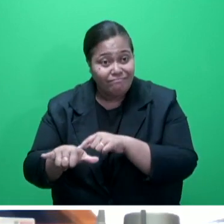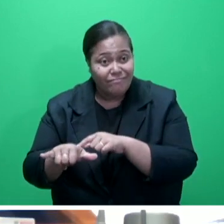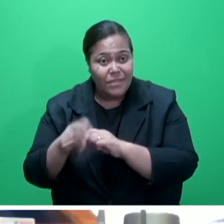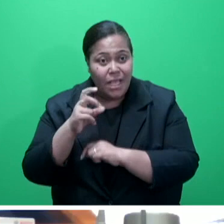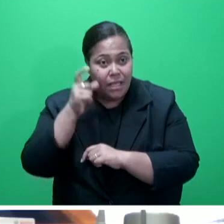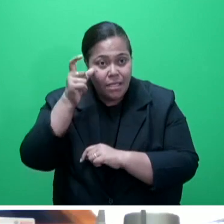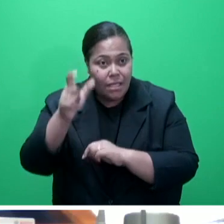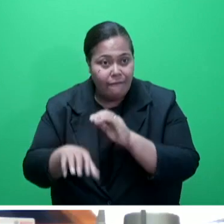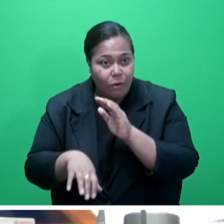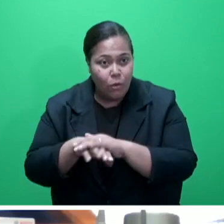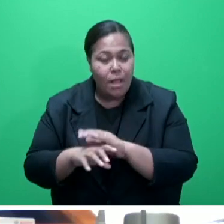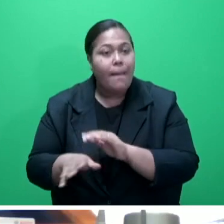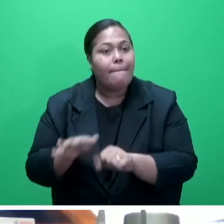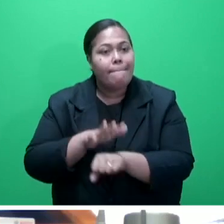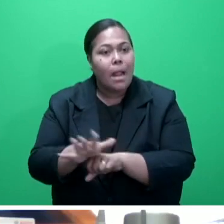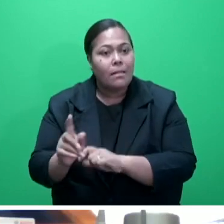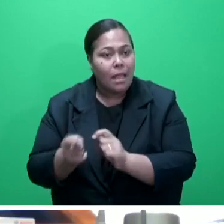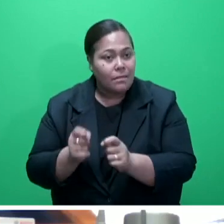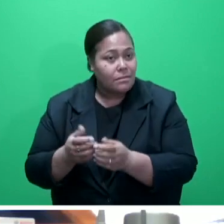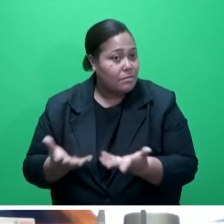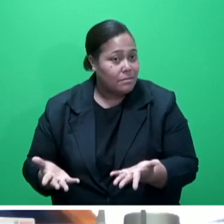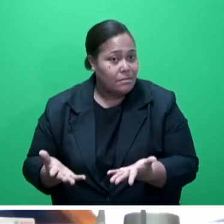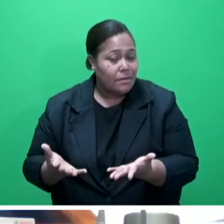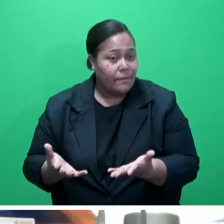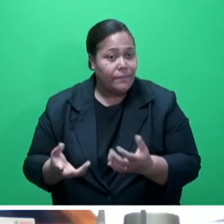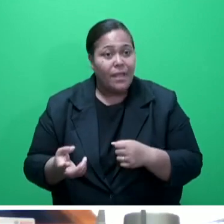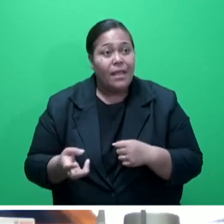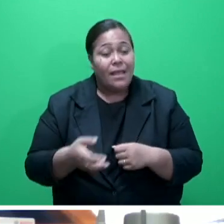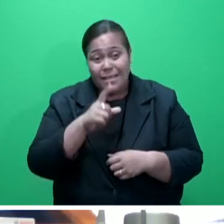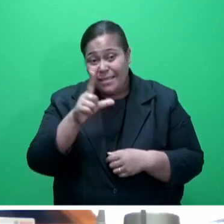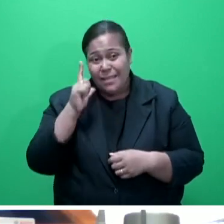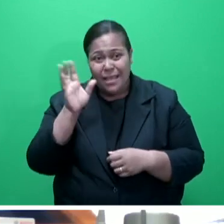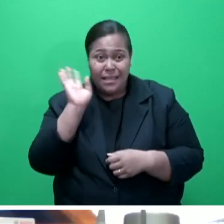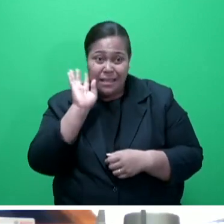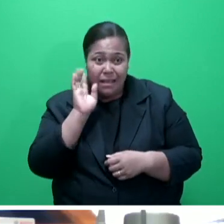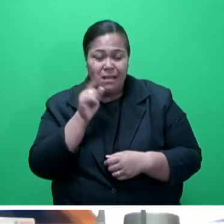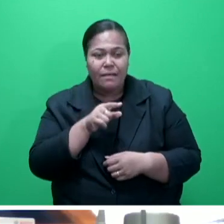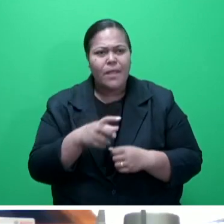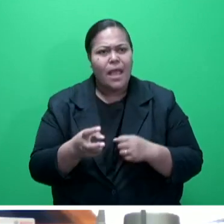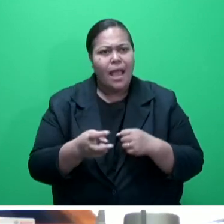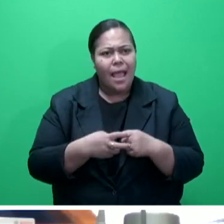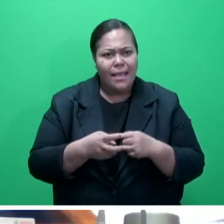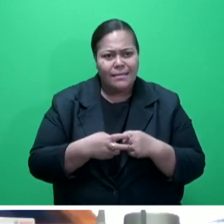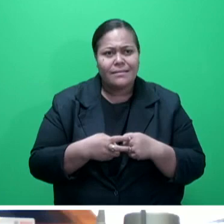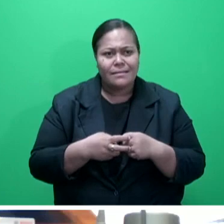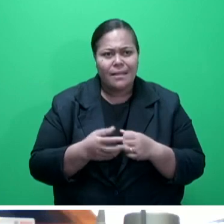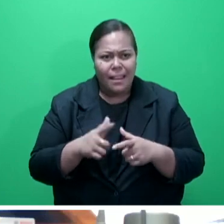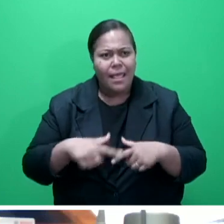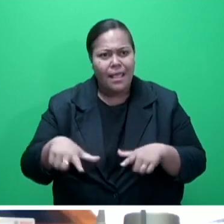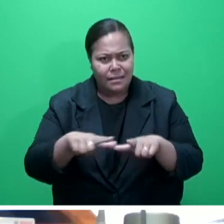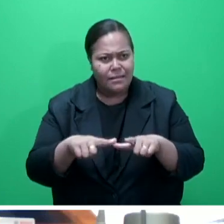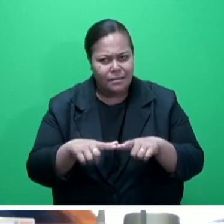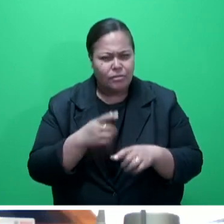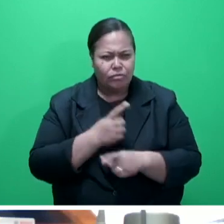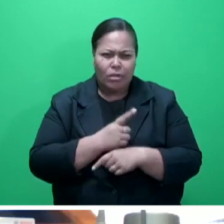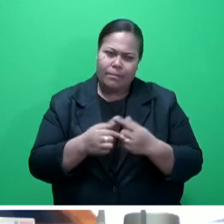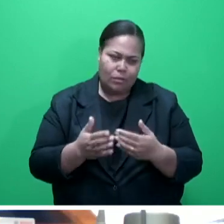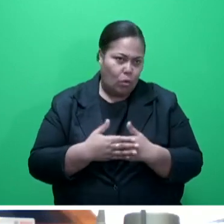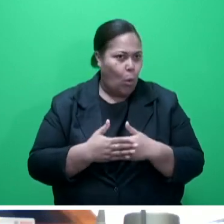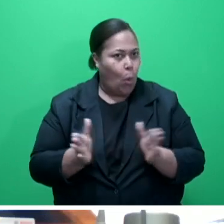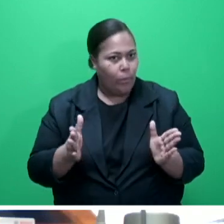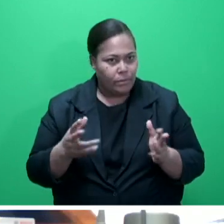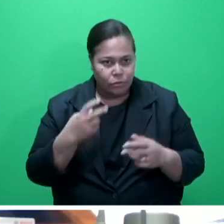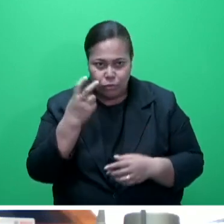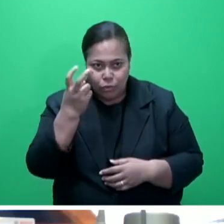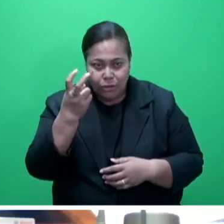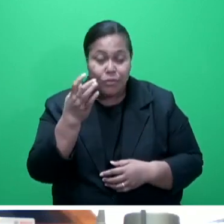I just saw an article yesterday that Iceland is talking about opening it up to tourists, and that you, on arrival, you do